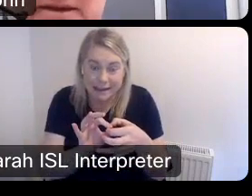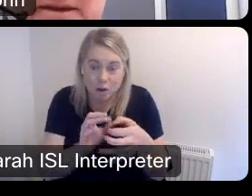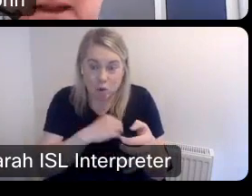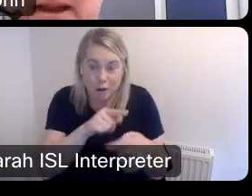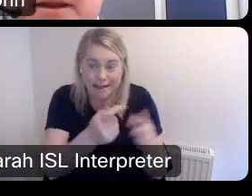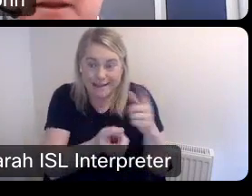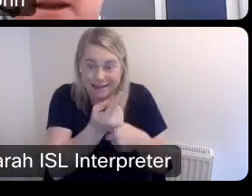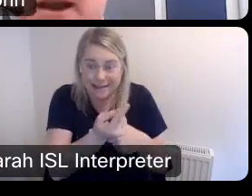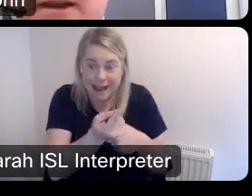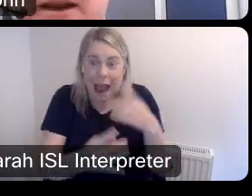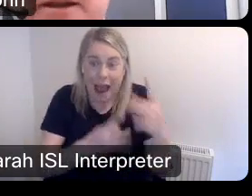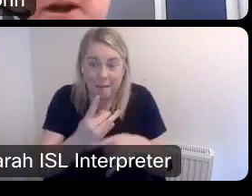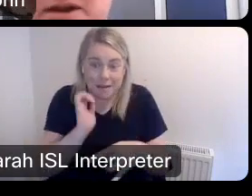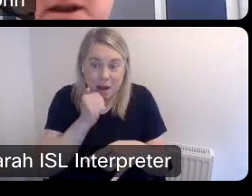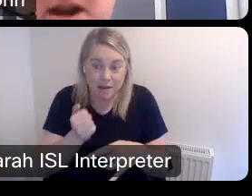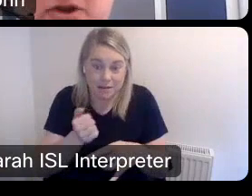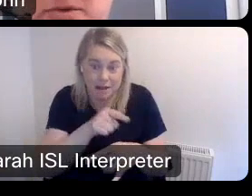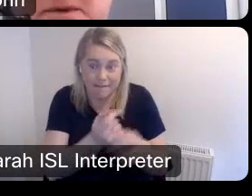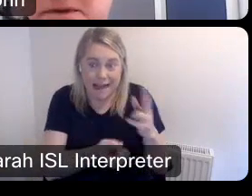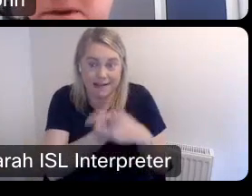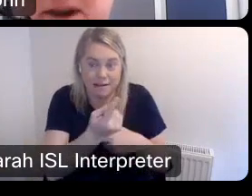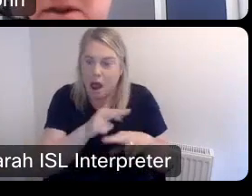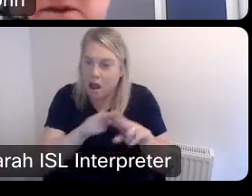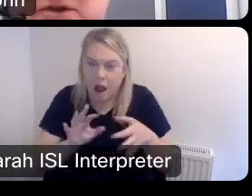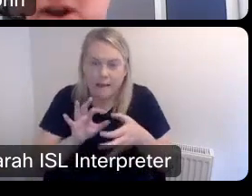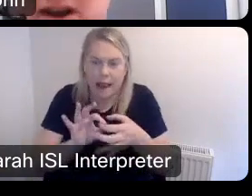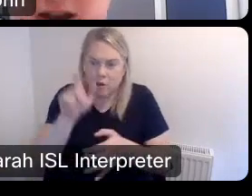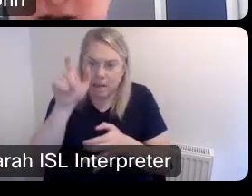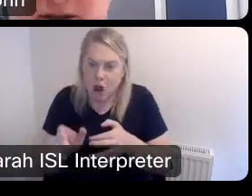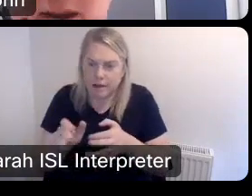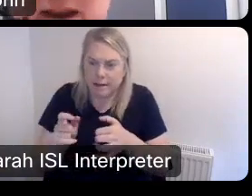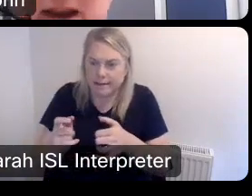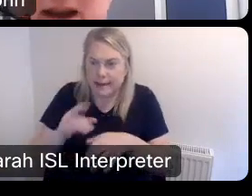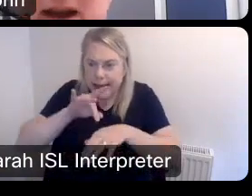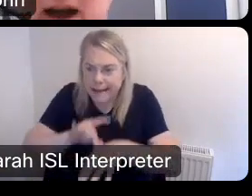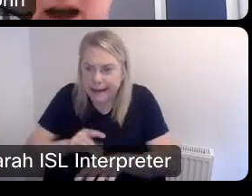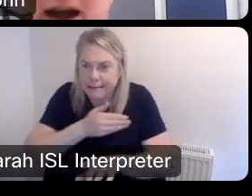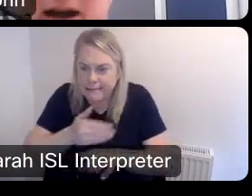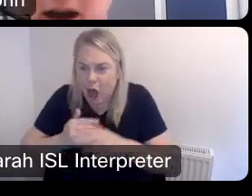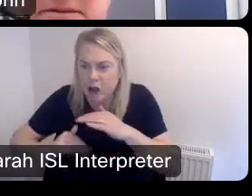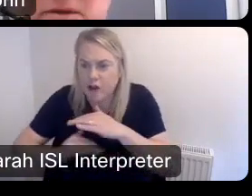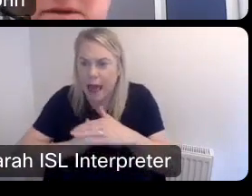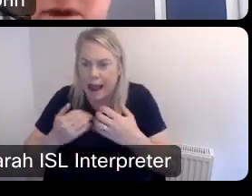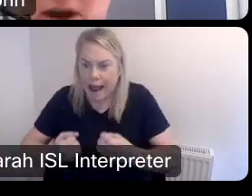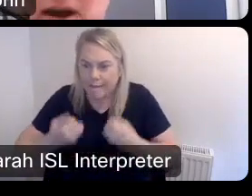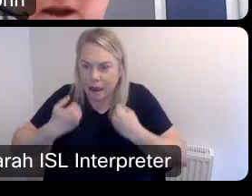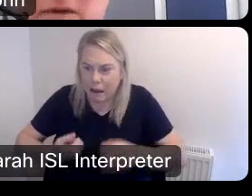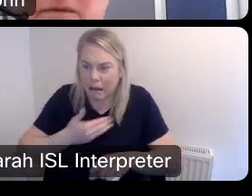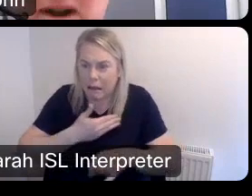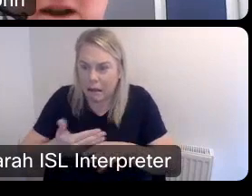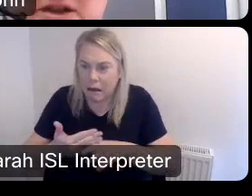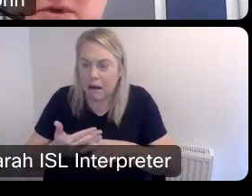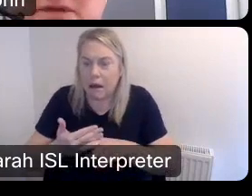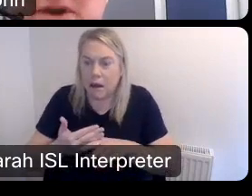this incident, and that it's not attributable to the patient's underlying illness. And I think, I suppose, you know,